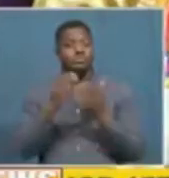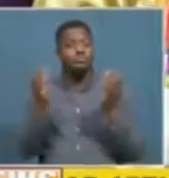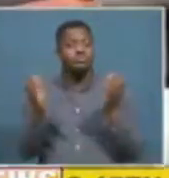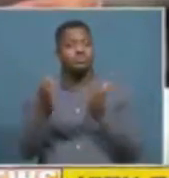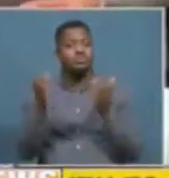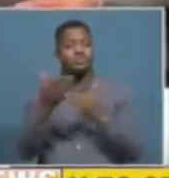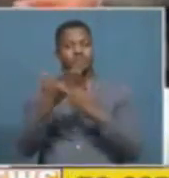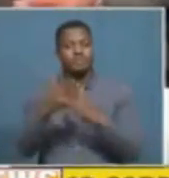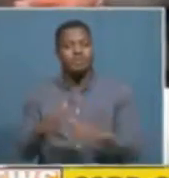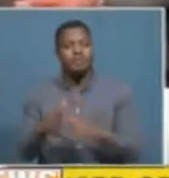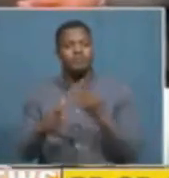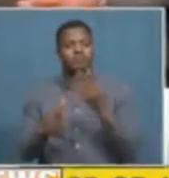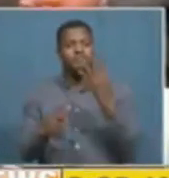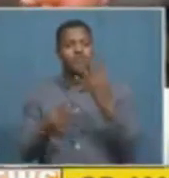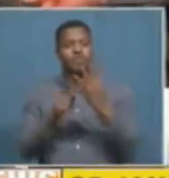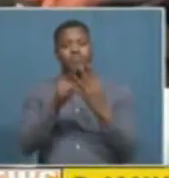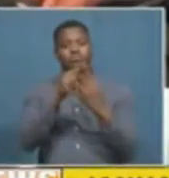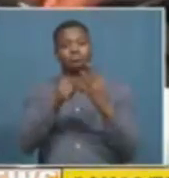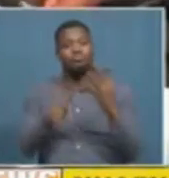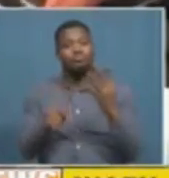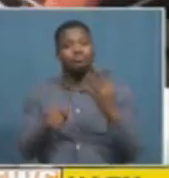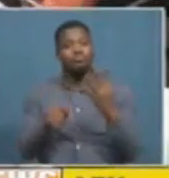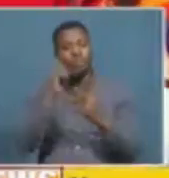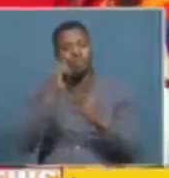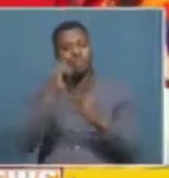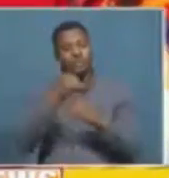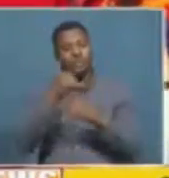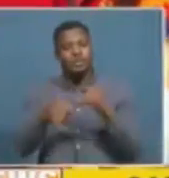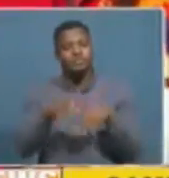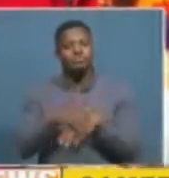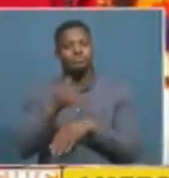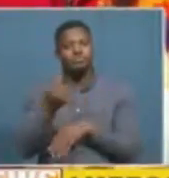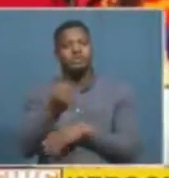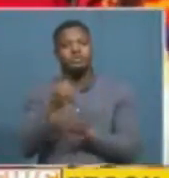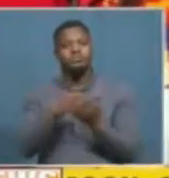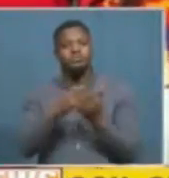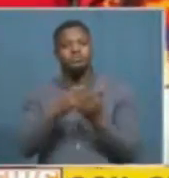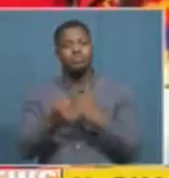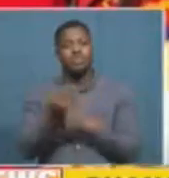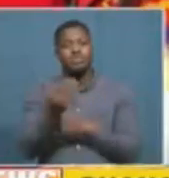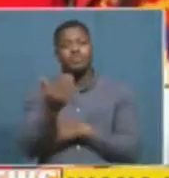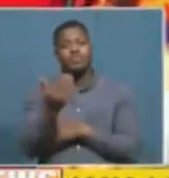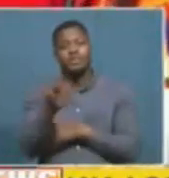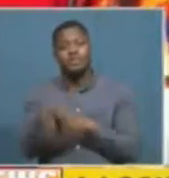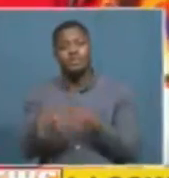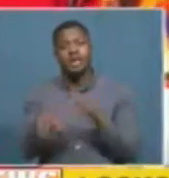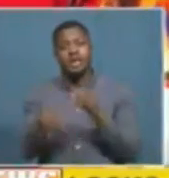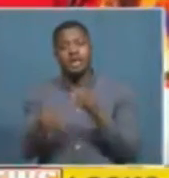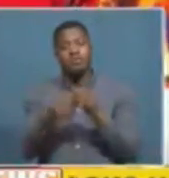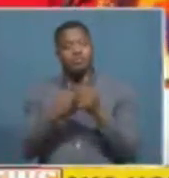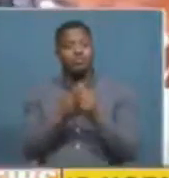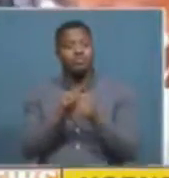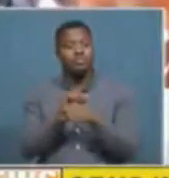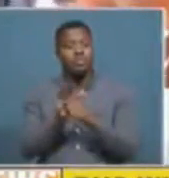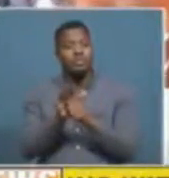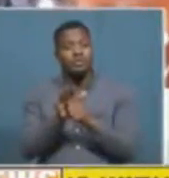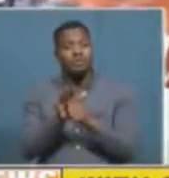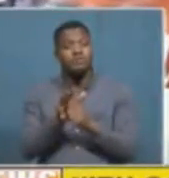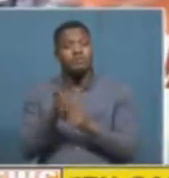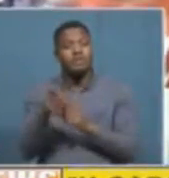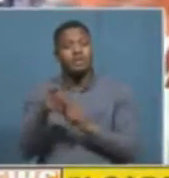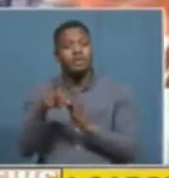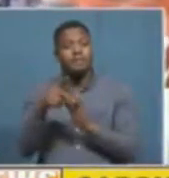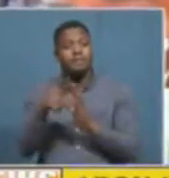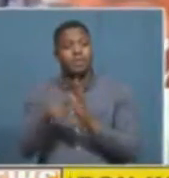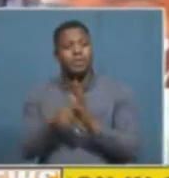divided into four sessions and will end on Saturday, January 15. In adherence with COVID-19 protocols,